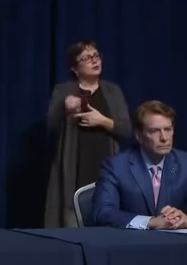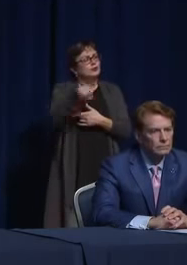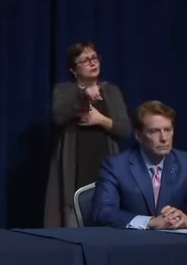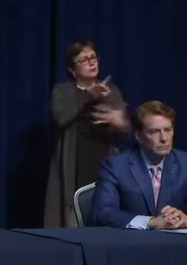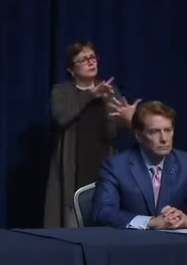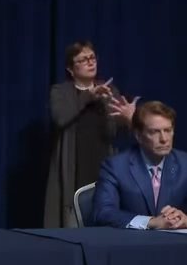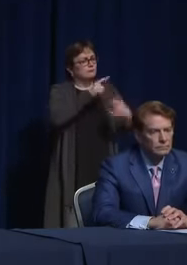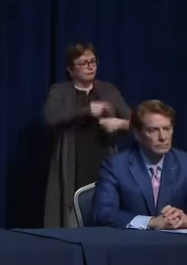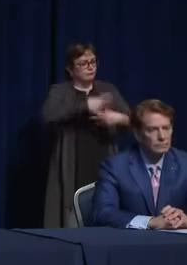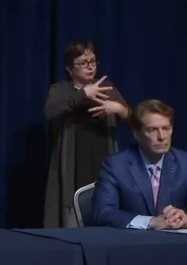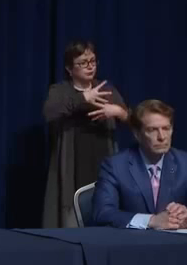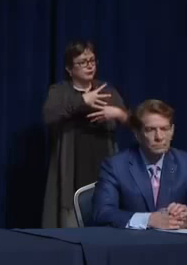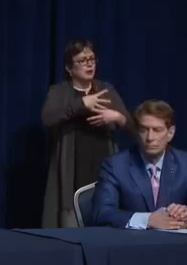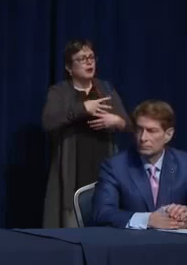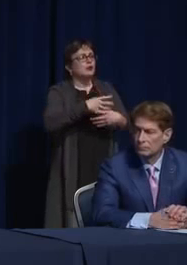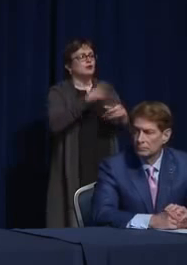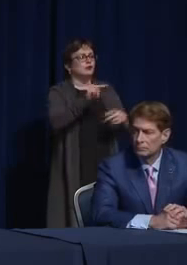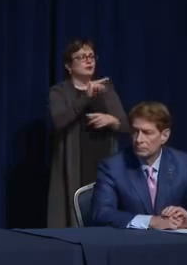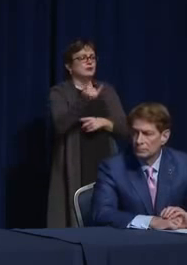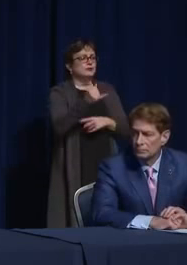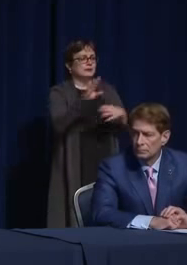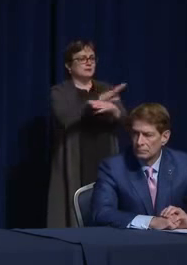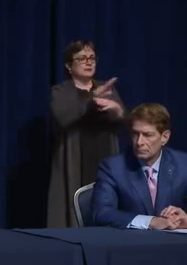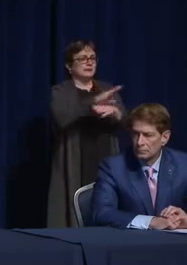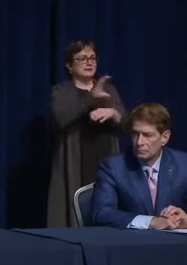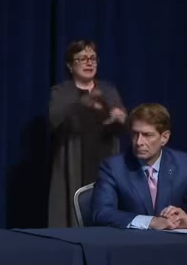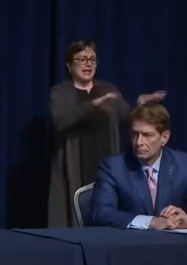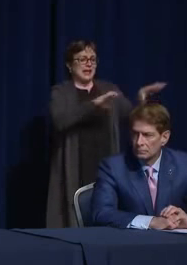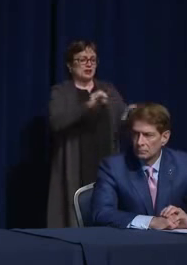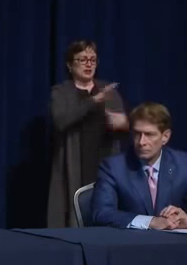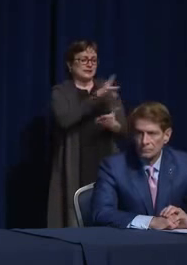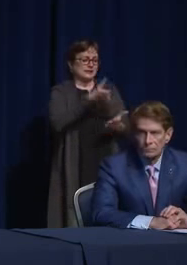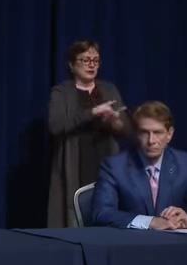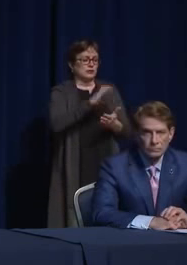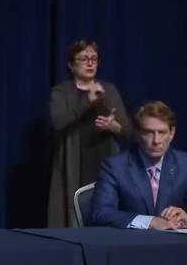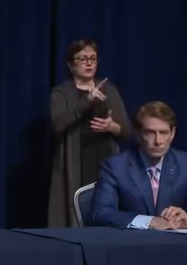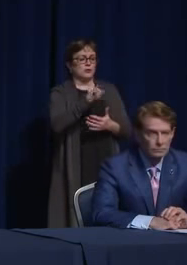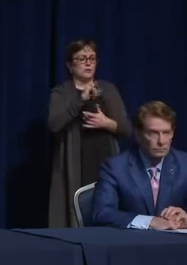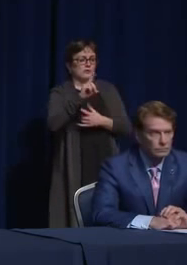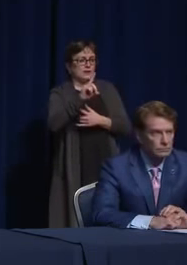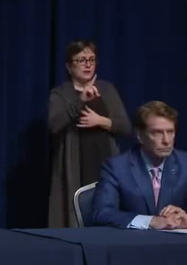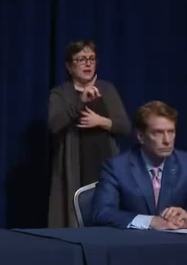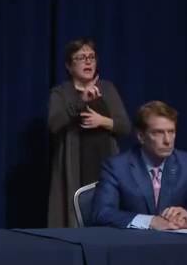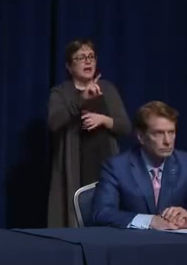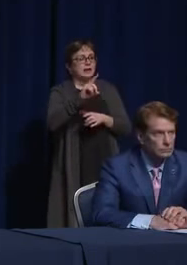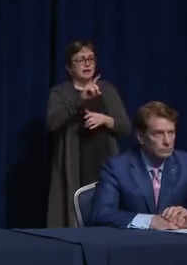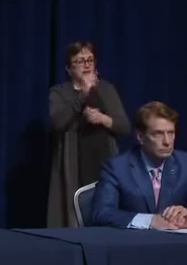Center's COVID-19 information page, which is